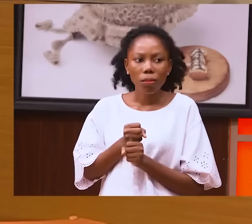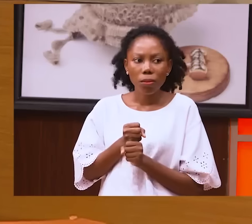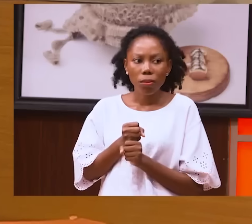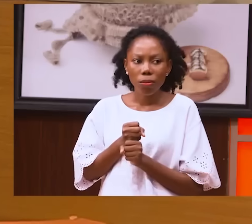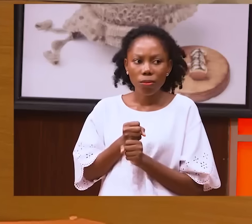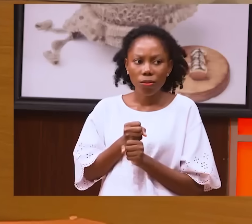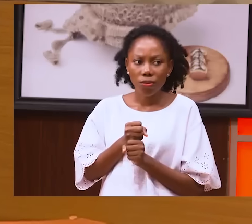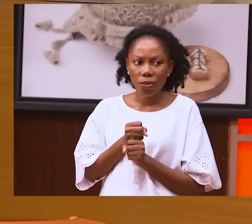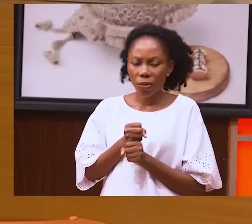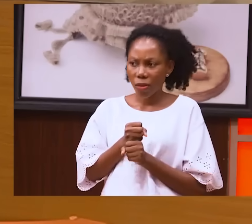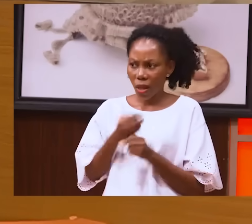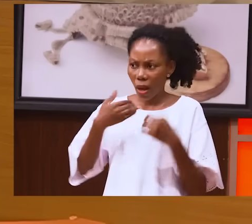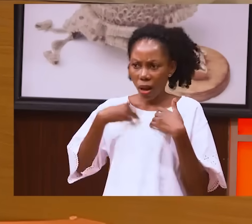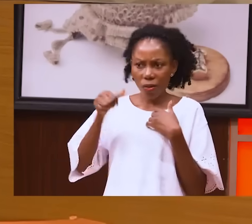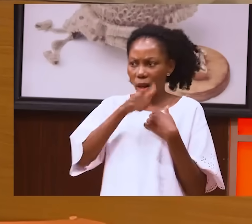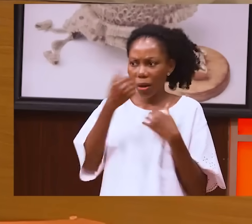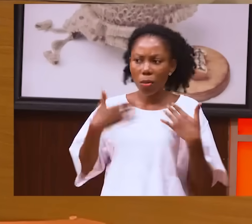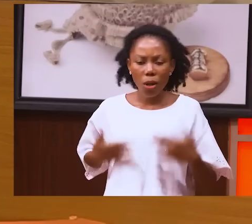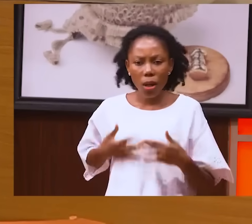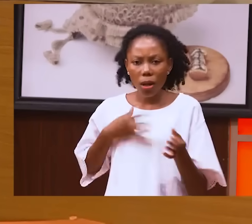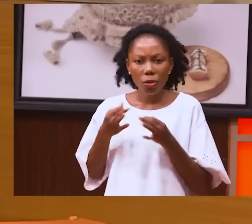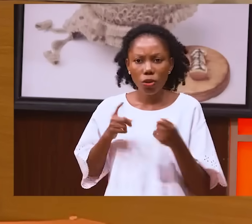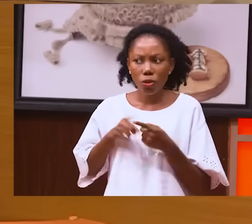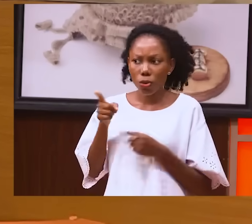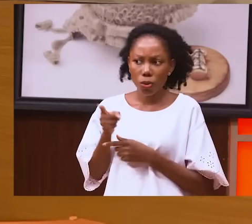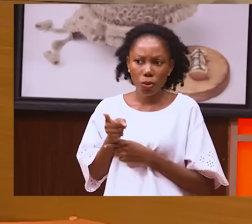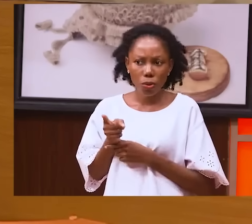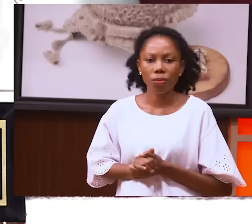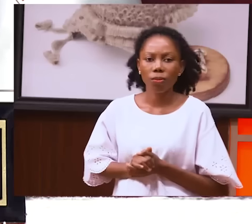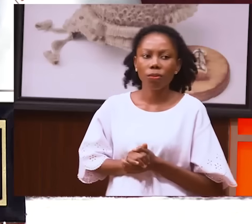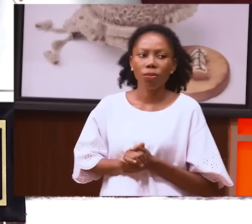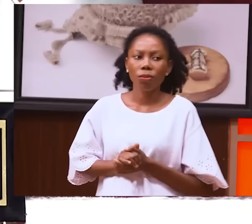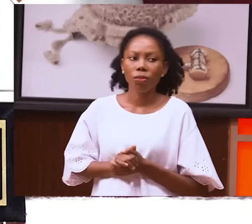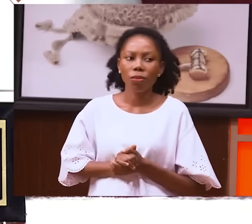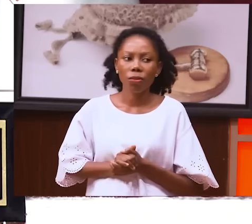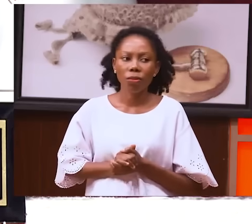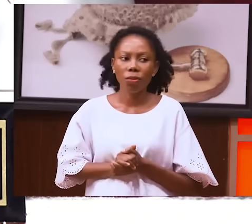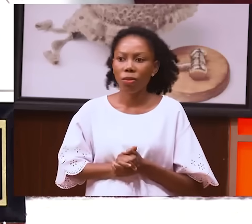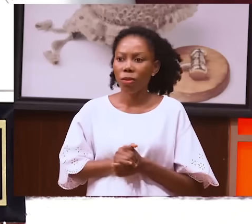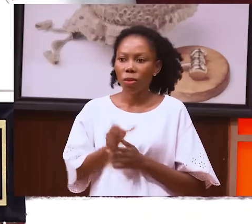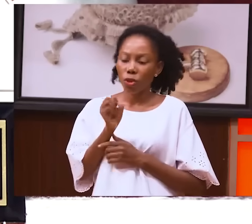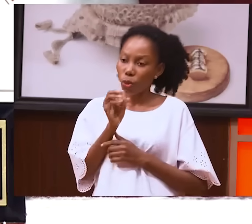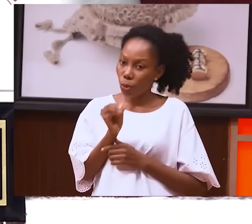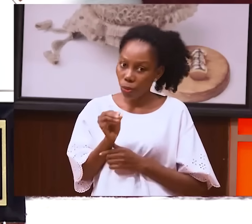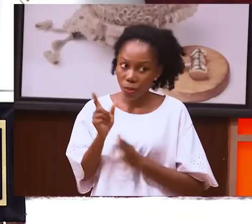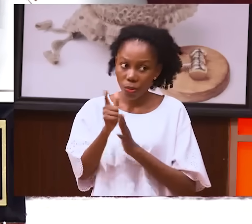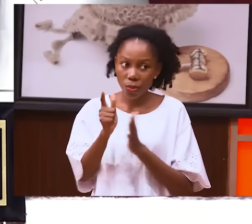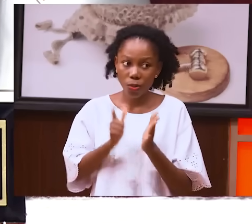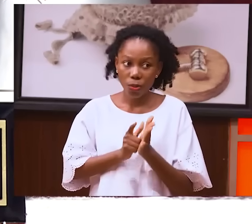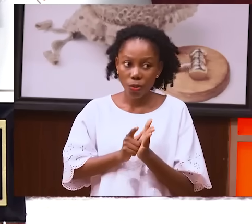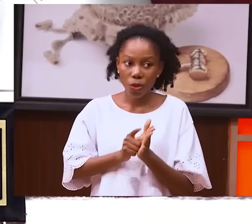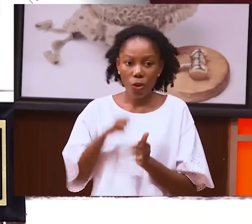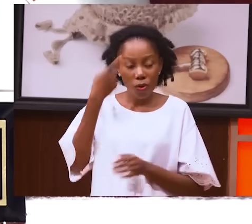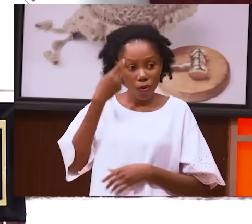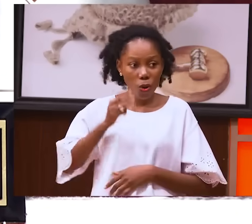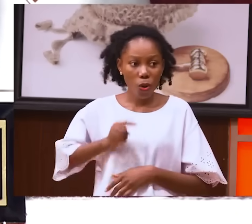Has anybody ever explained this to you like this? No. So maybe councils, I think